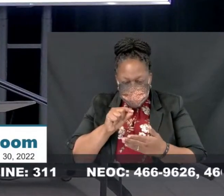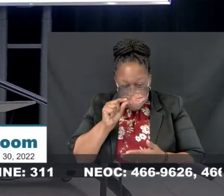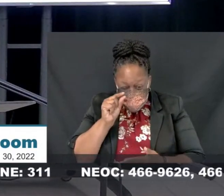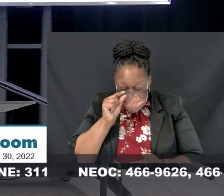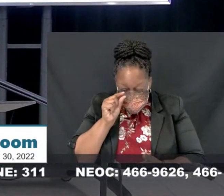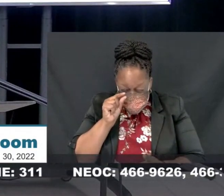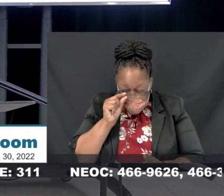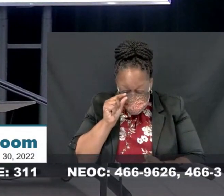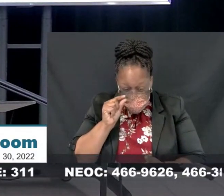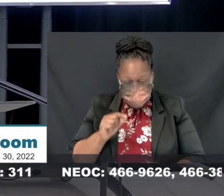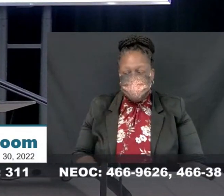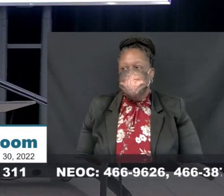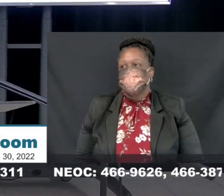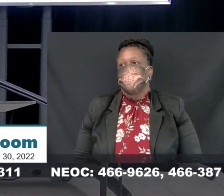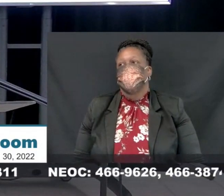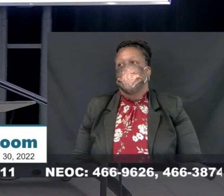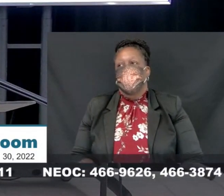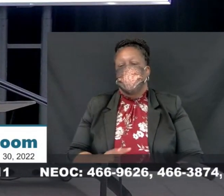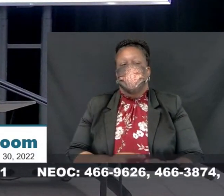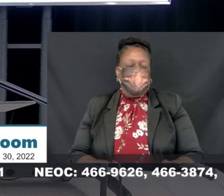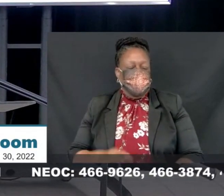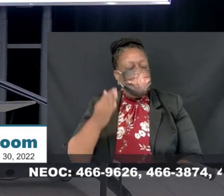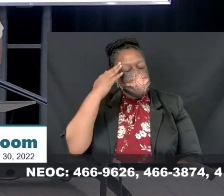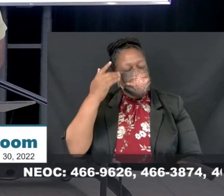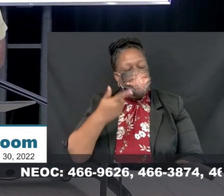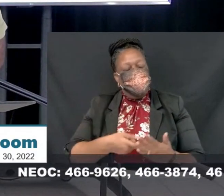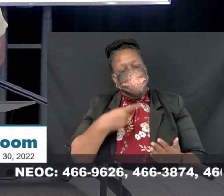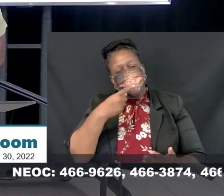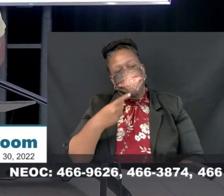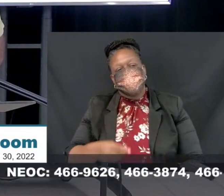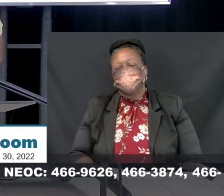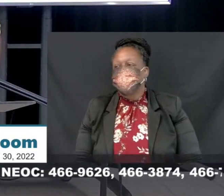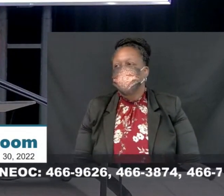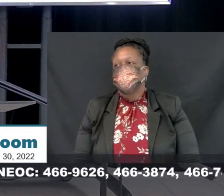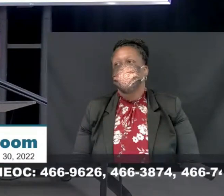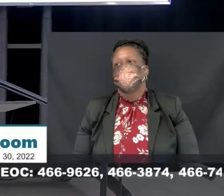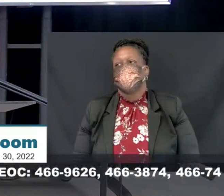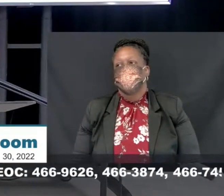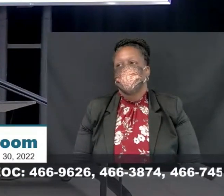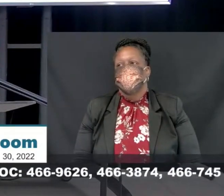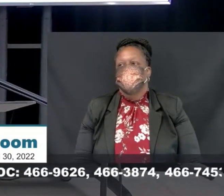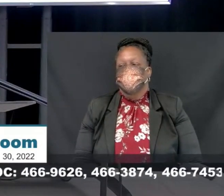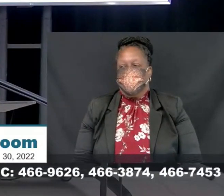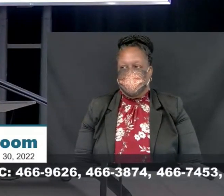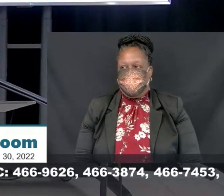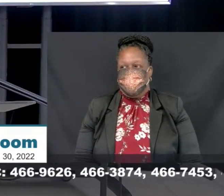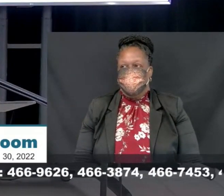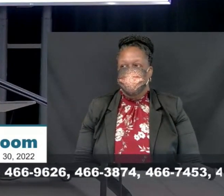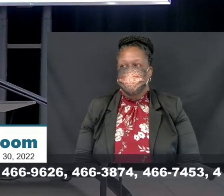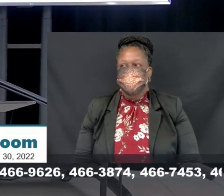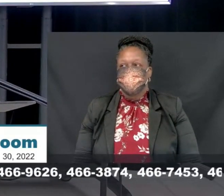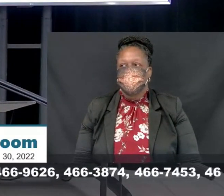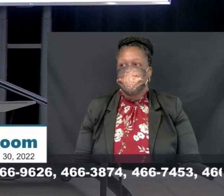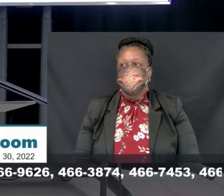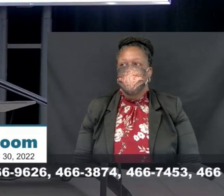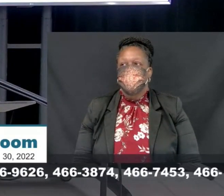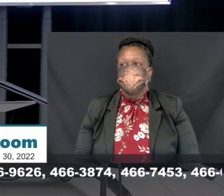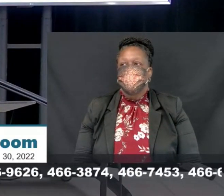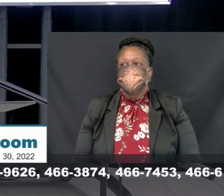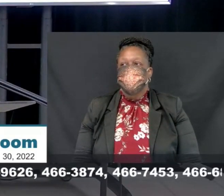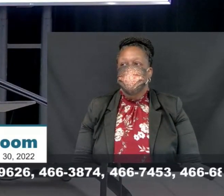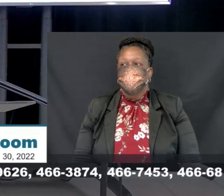I'm familiar with the material, and so I should be able to get through. But just in case, I apologize in advance. The